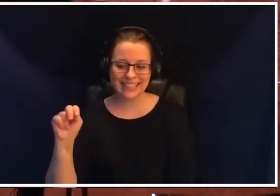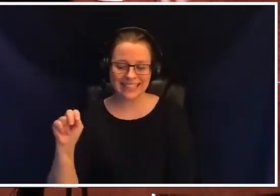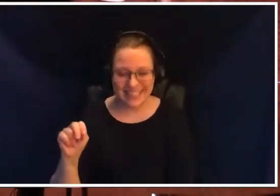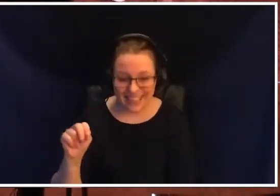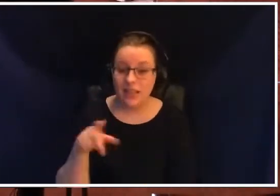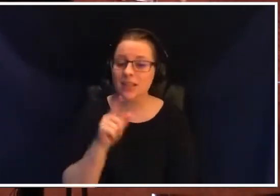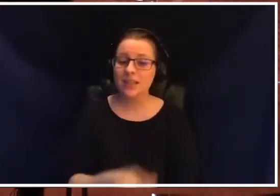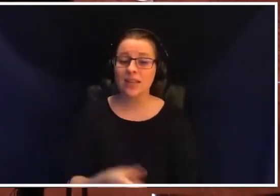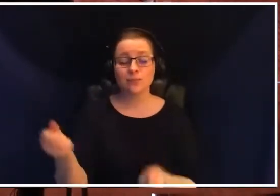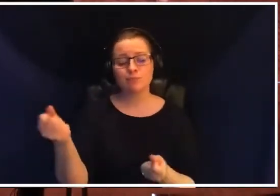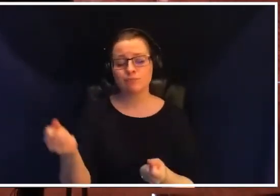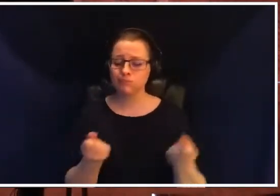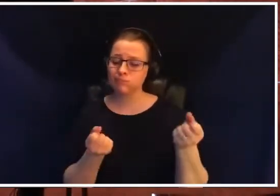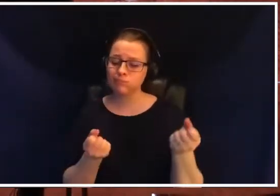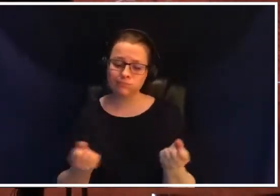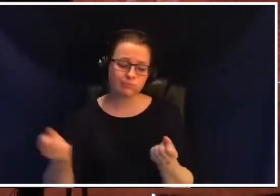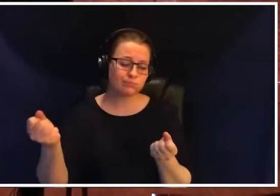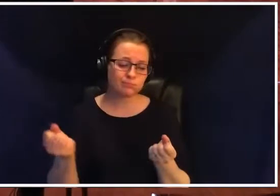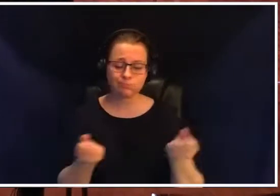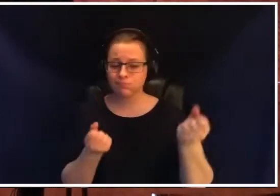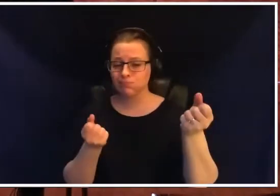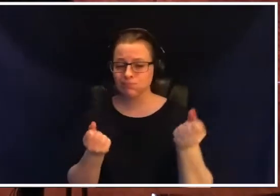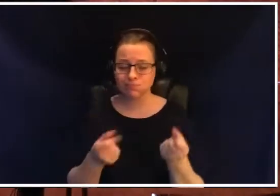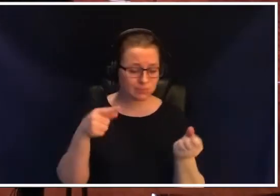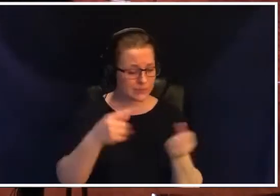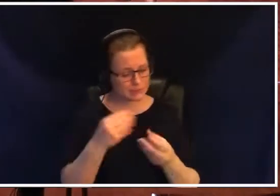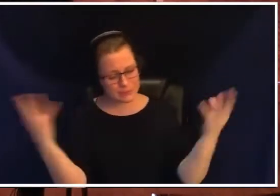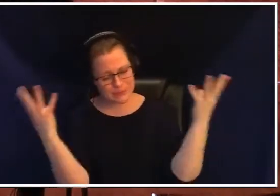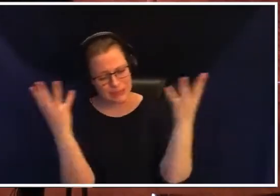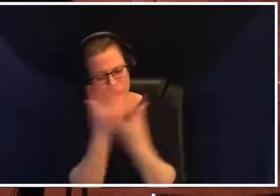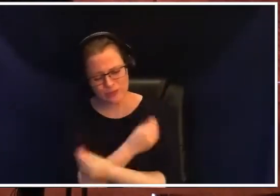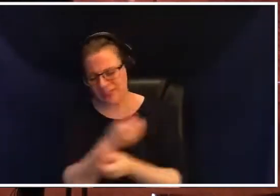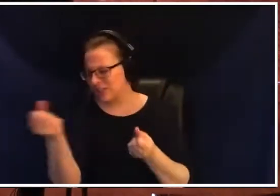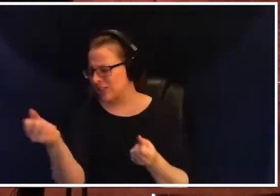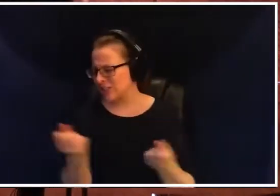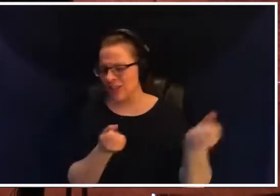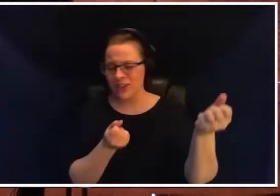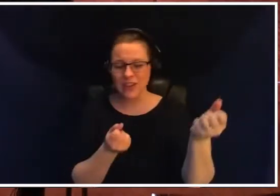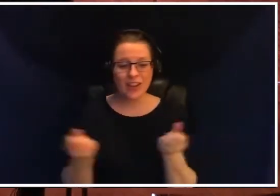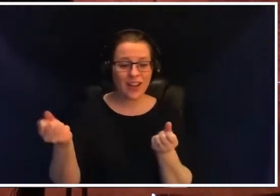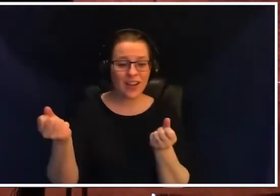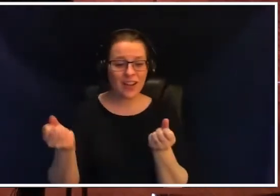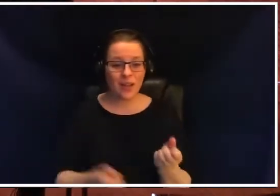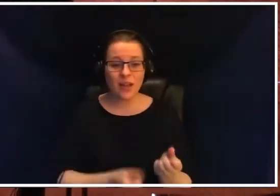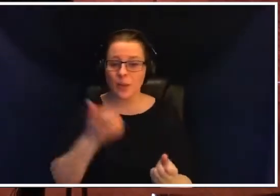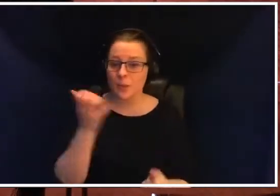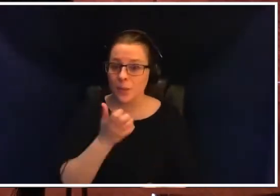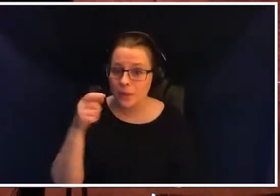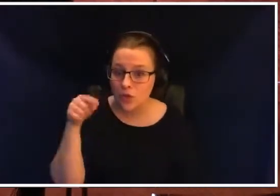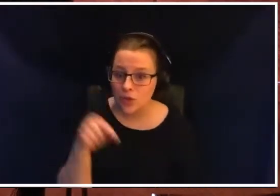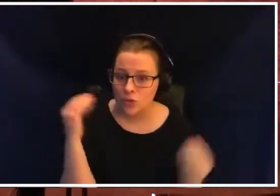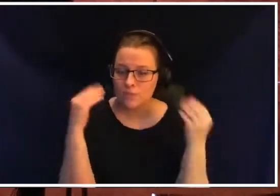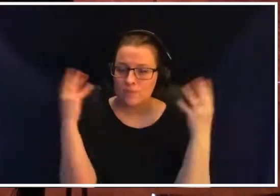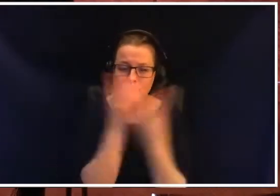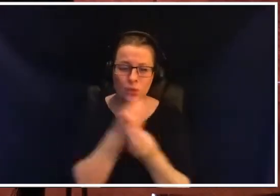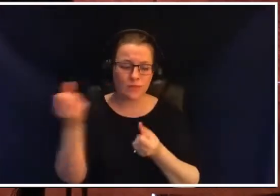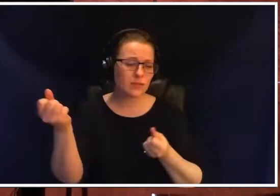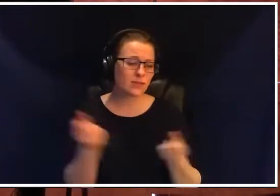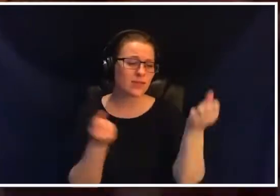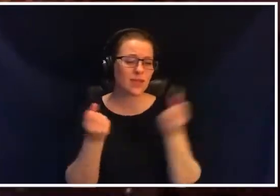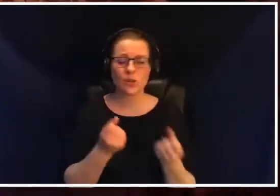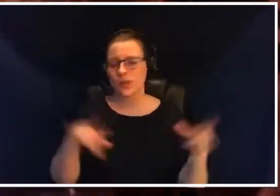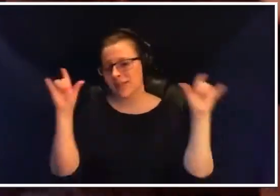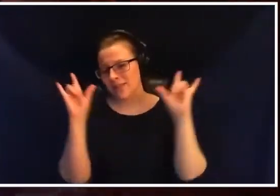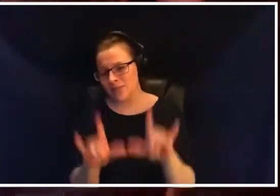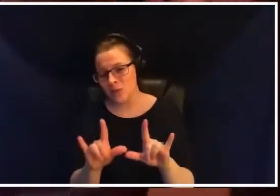chitty bang bang, chitty bang bang, chitty chitty bang bang, chitty bang. Chitty chitty bang bang, oh you pretty chitty bang bang, chitty chitty bang bang,